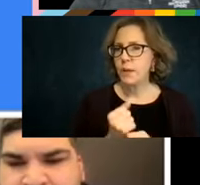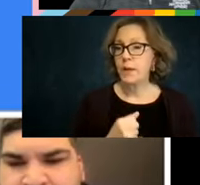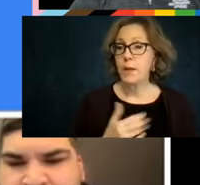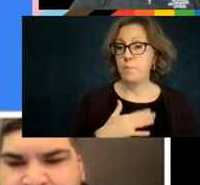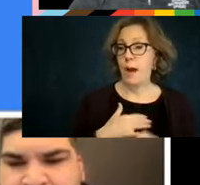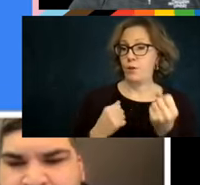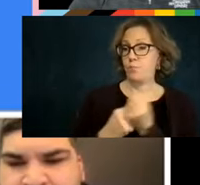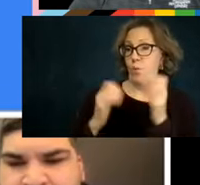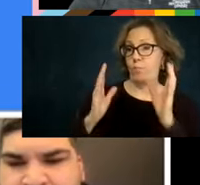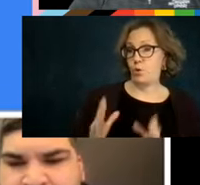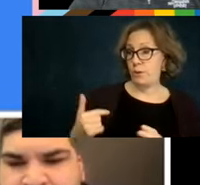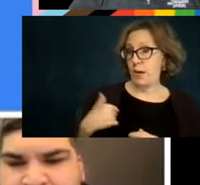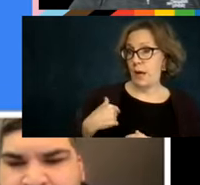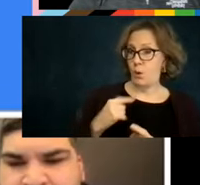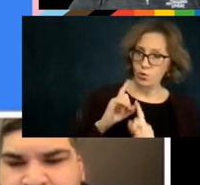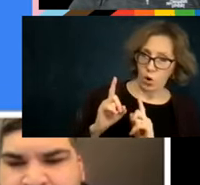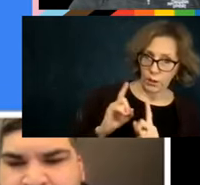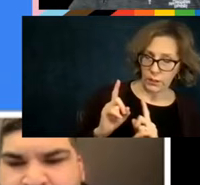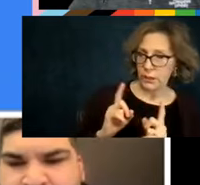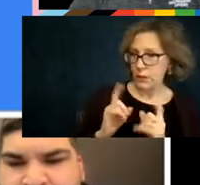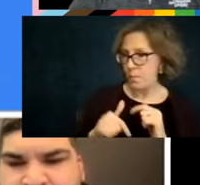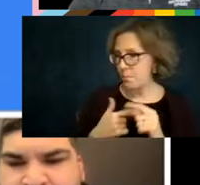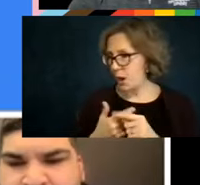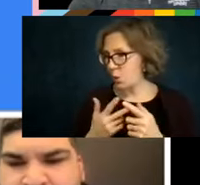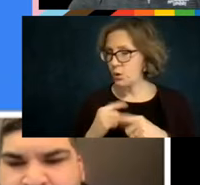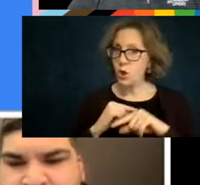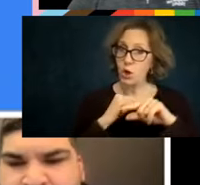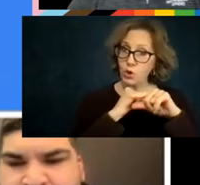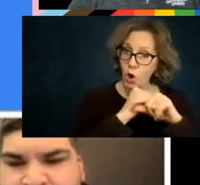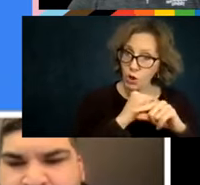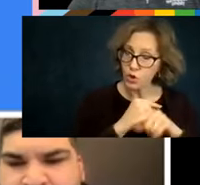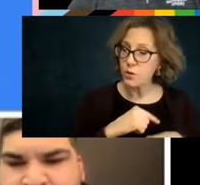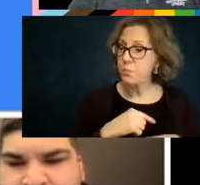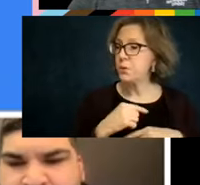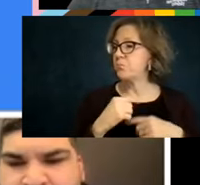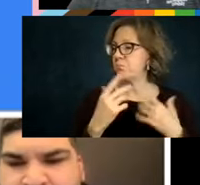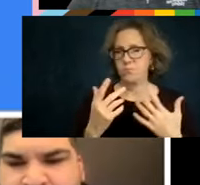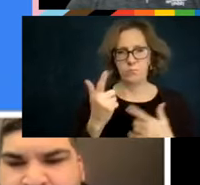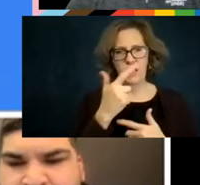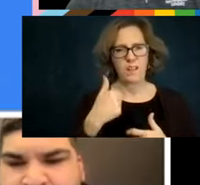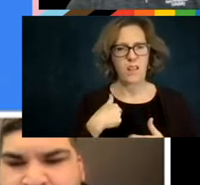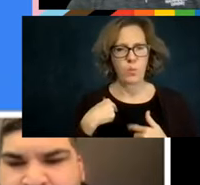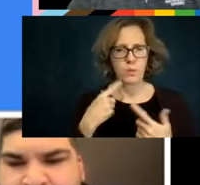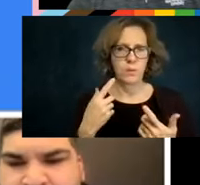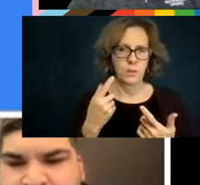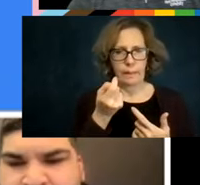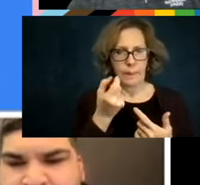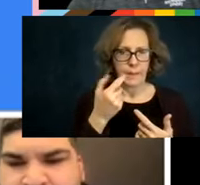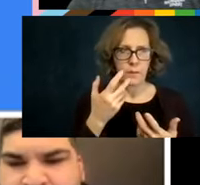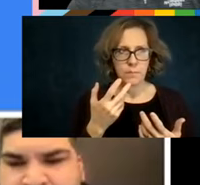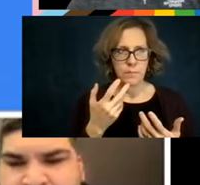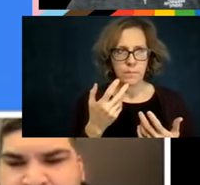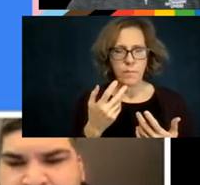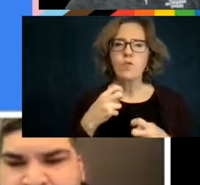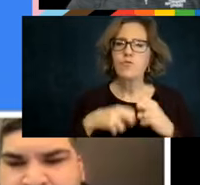talking actually about guardianship, because I was having trouble with